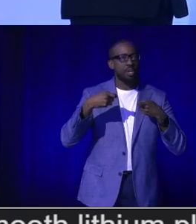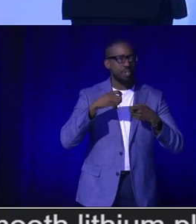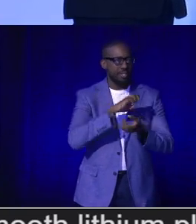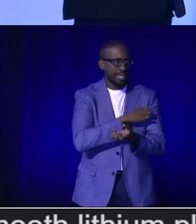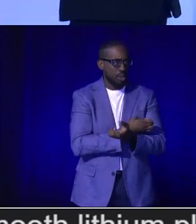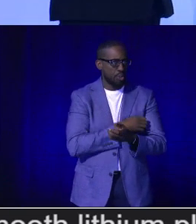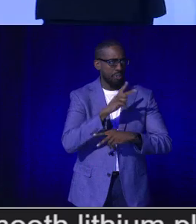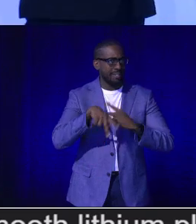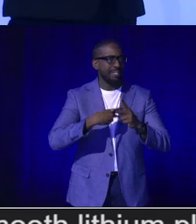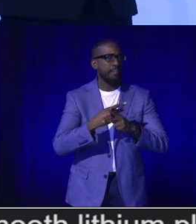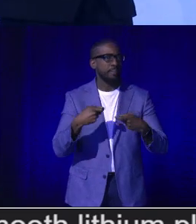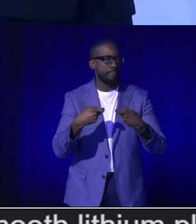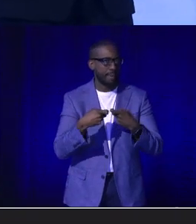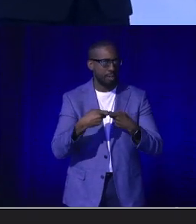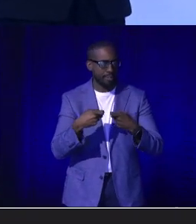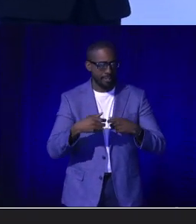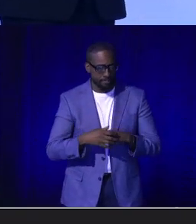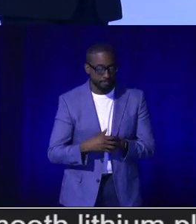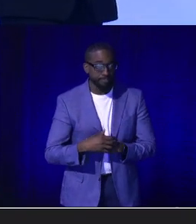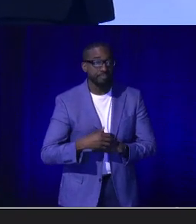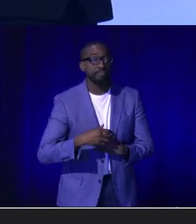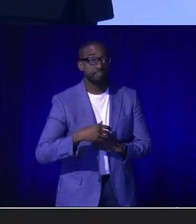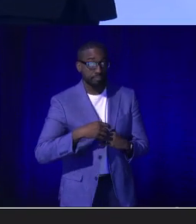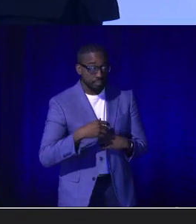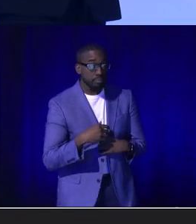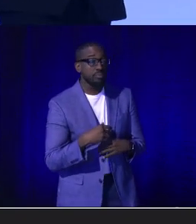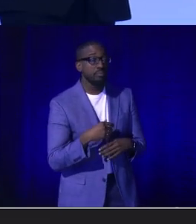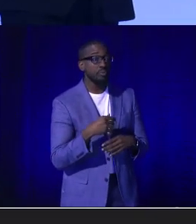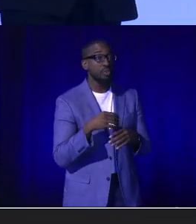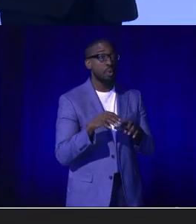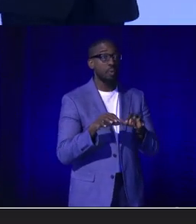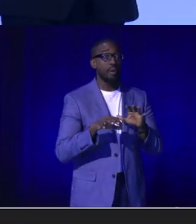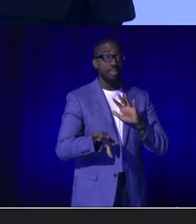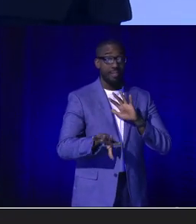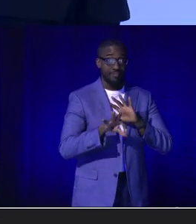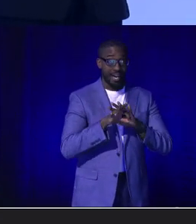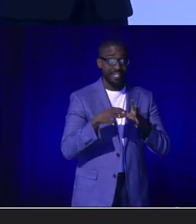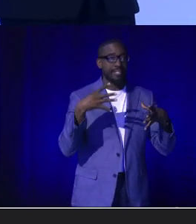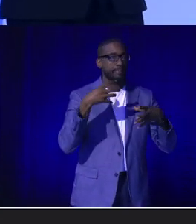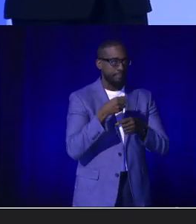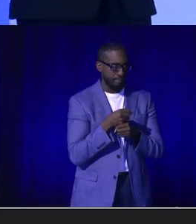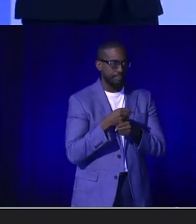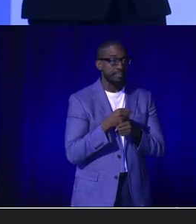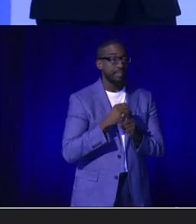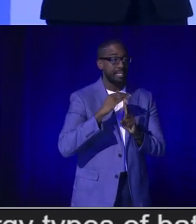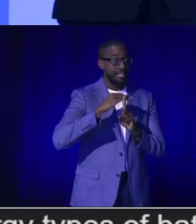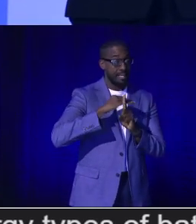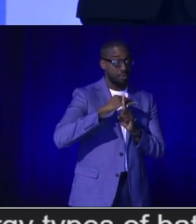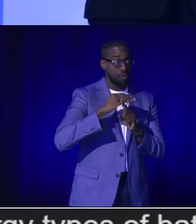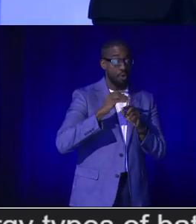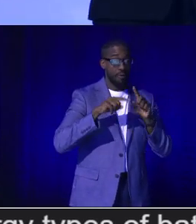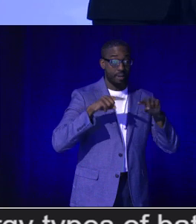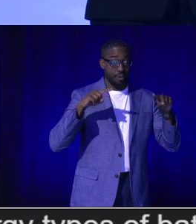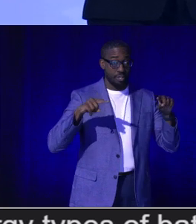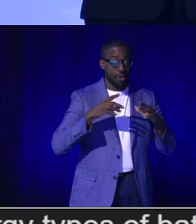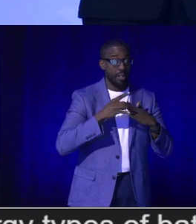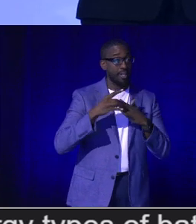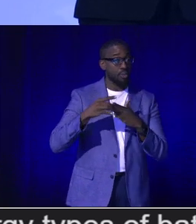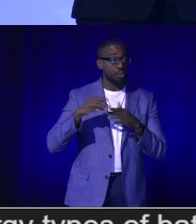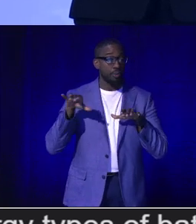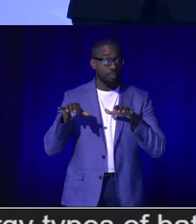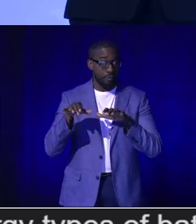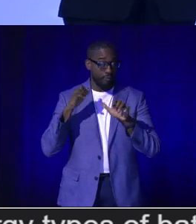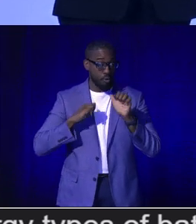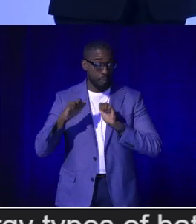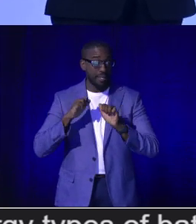batteries. Okay, so I'll quickly summarize the findings. Temperature variations lead to performance and safety concerns in